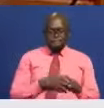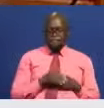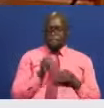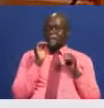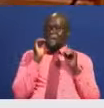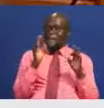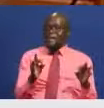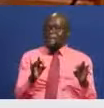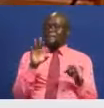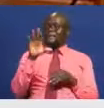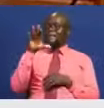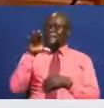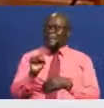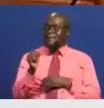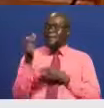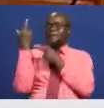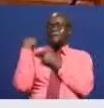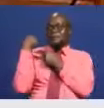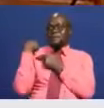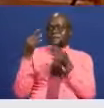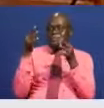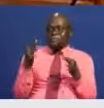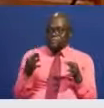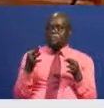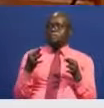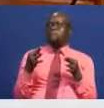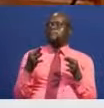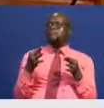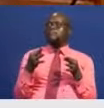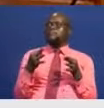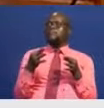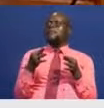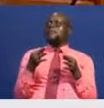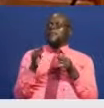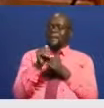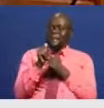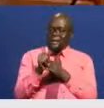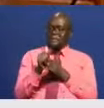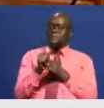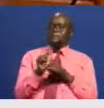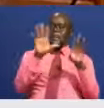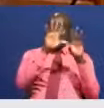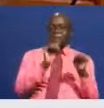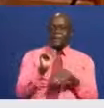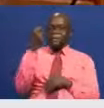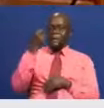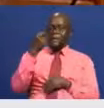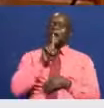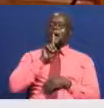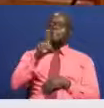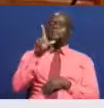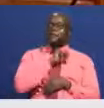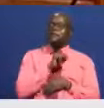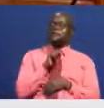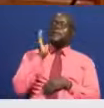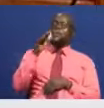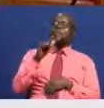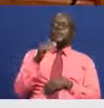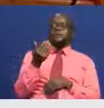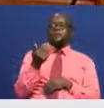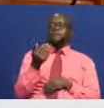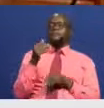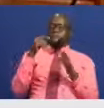If the Cabinet Secretary will sit on the budget of the government of Kenya, I'm 100% sure he will be able to